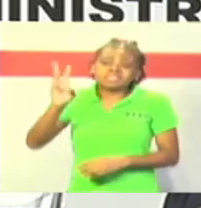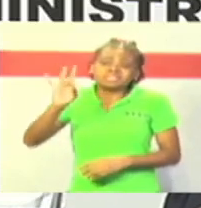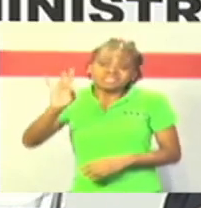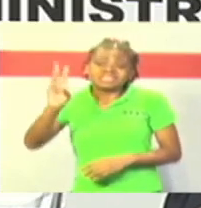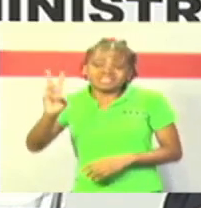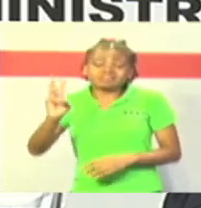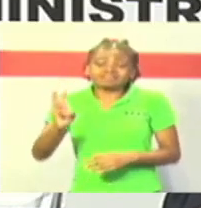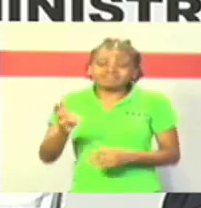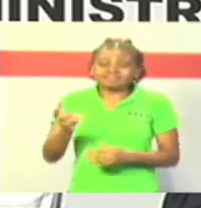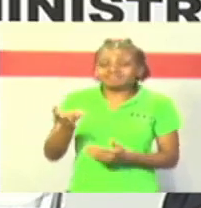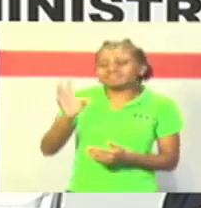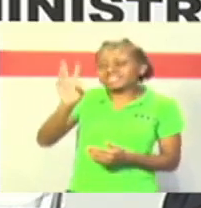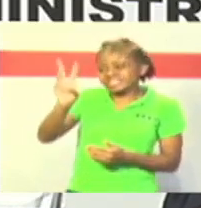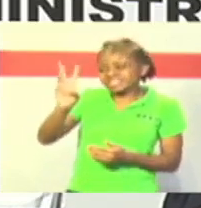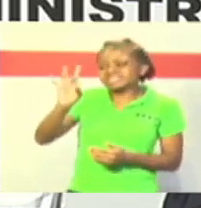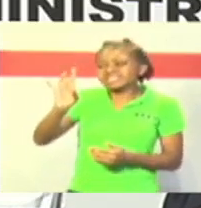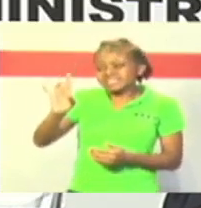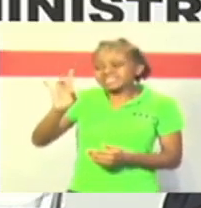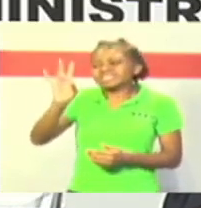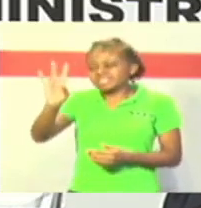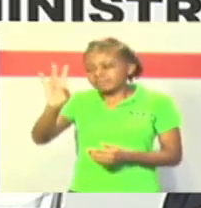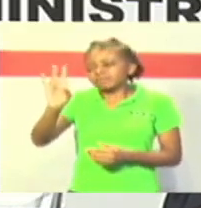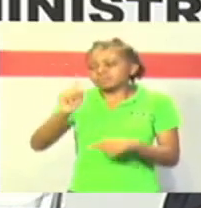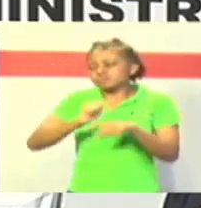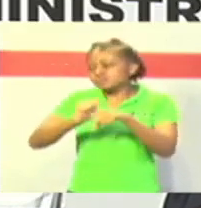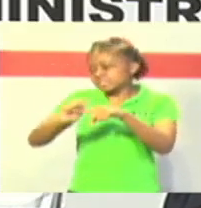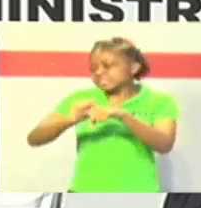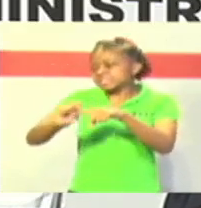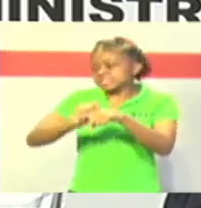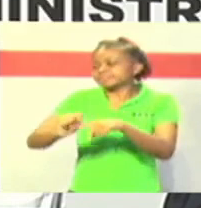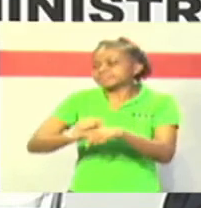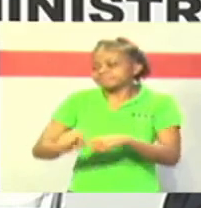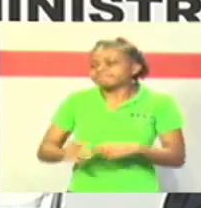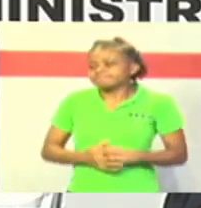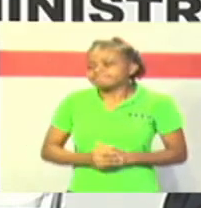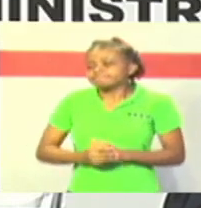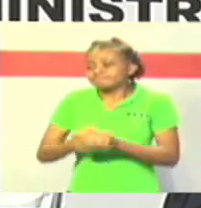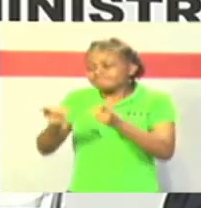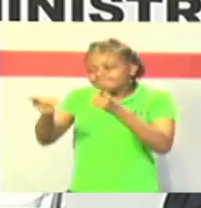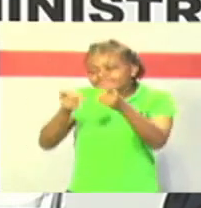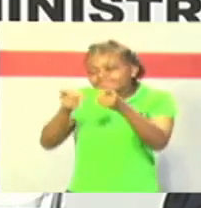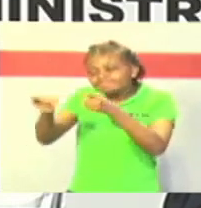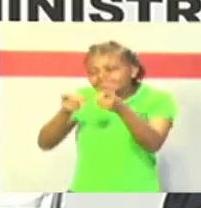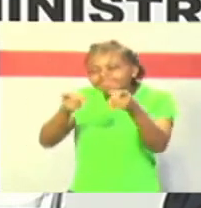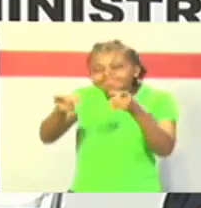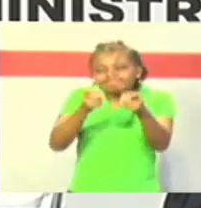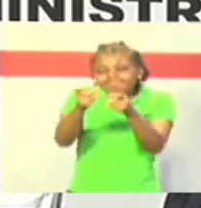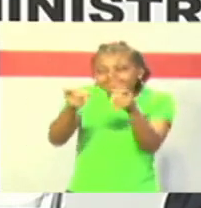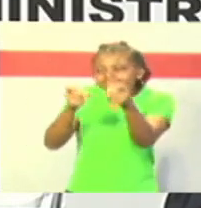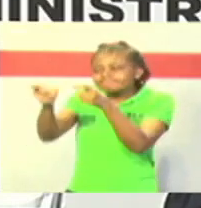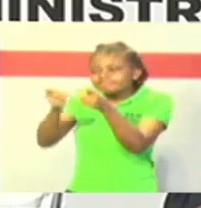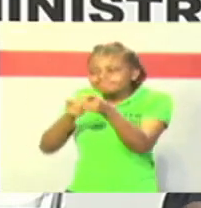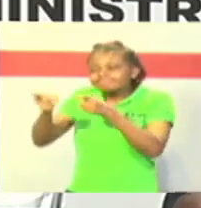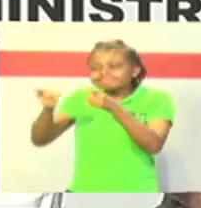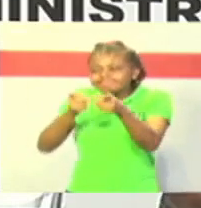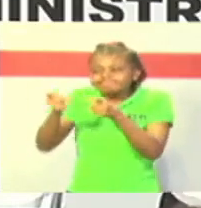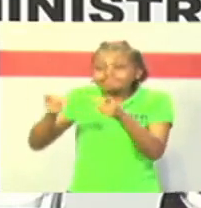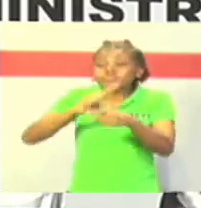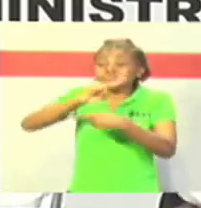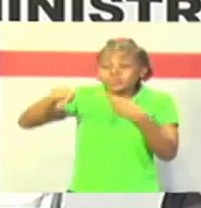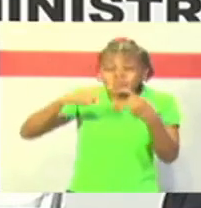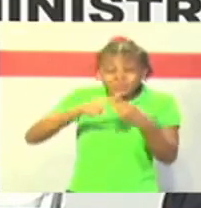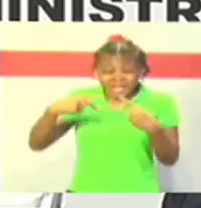687 members of staff. Managing crisis during times of conflict, we've